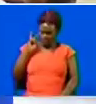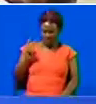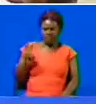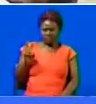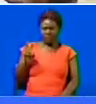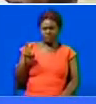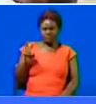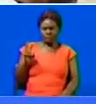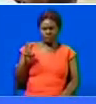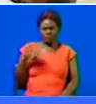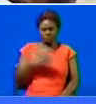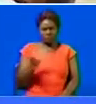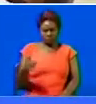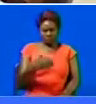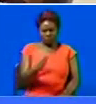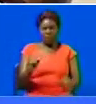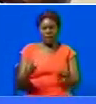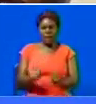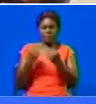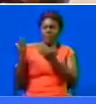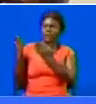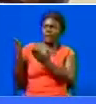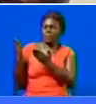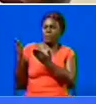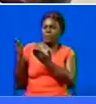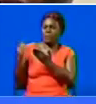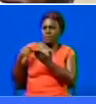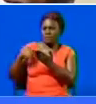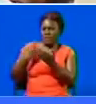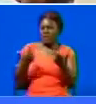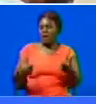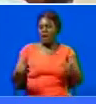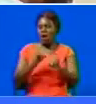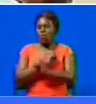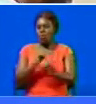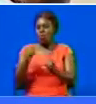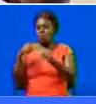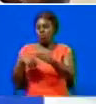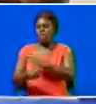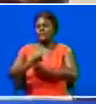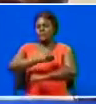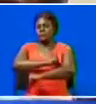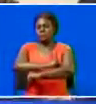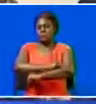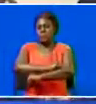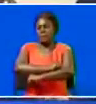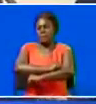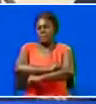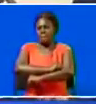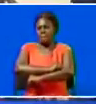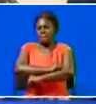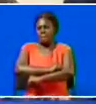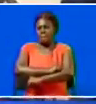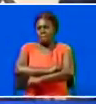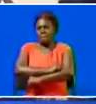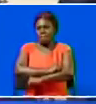there's some fishy things going on here that we were not even allowed to enter the school compound. We have